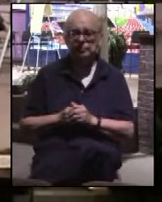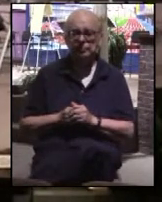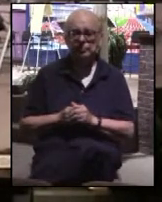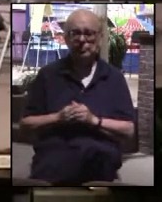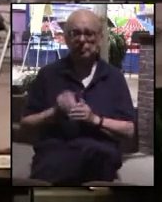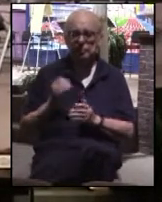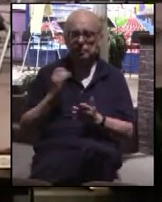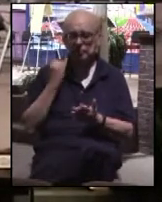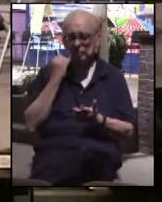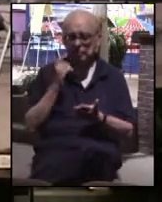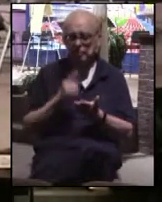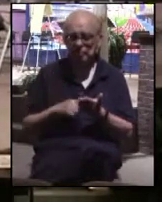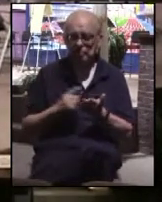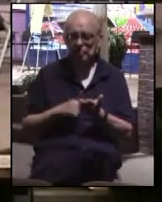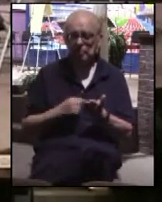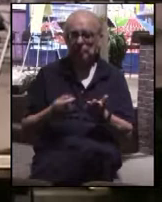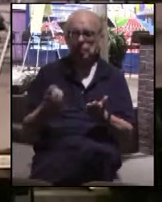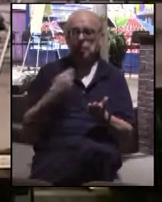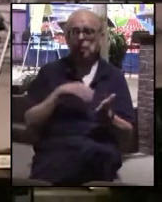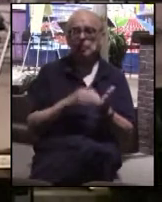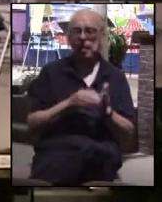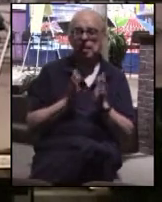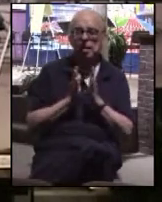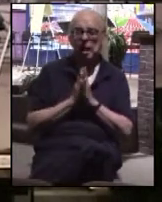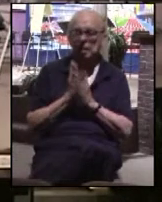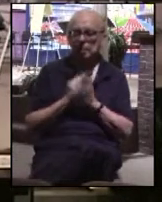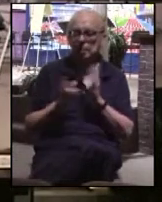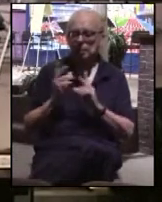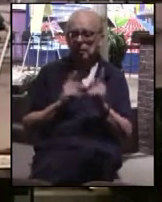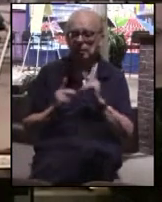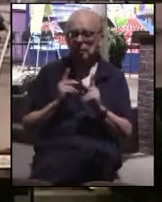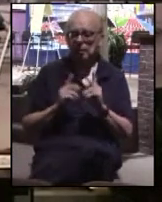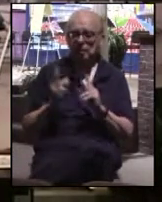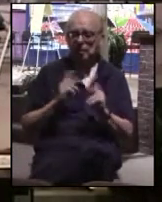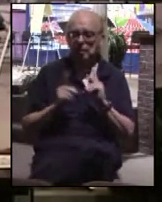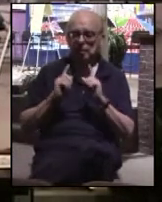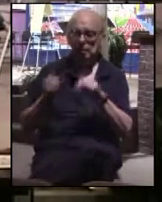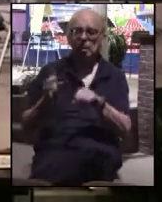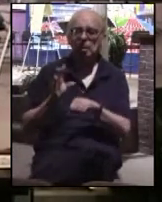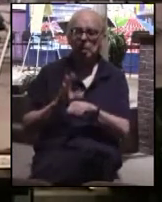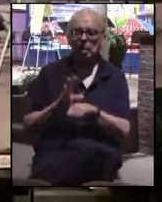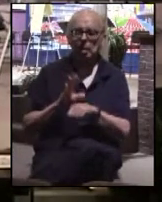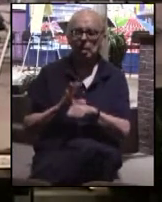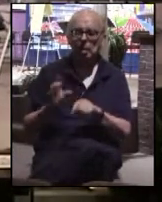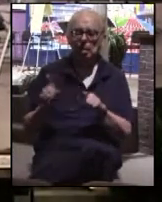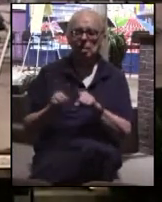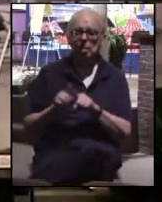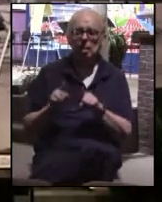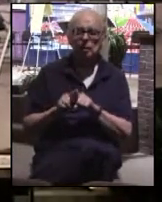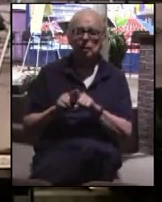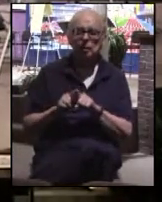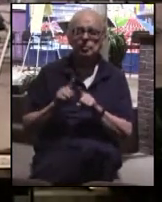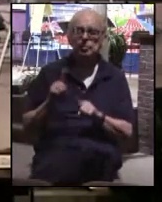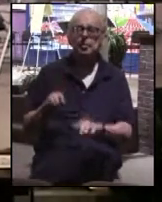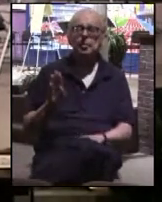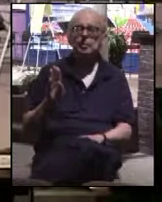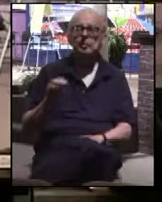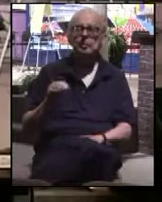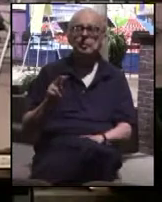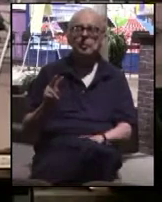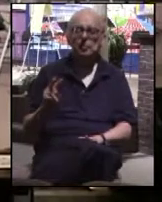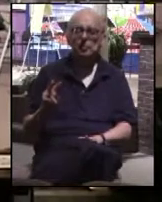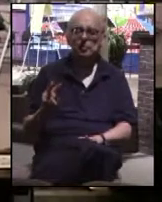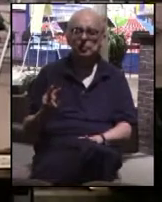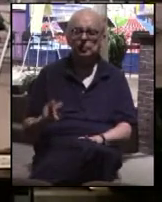if sometimes you would go back and ask them some of these people they would think that going to church is kind of like the dmv it